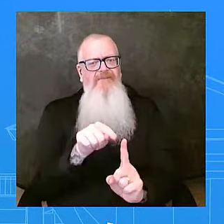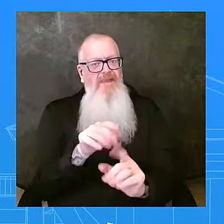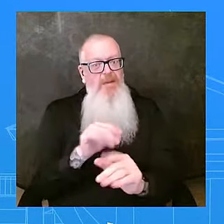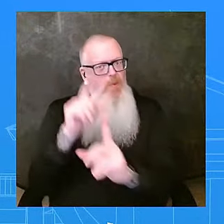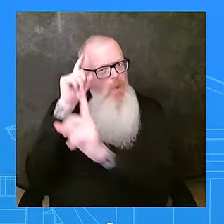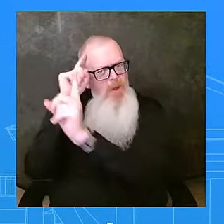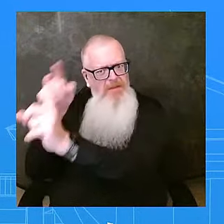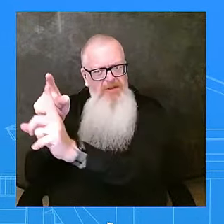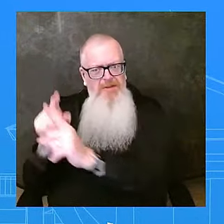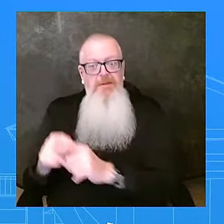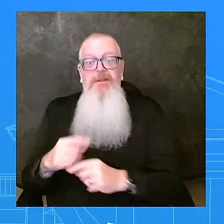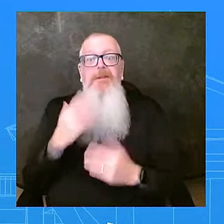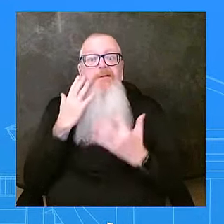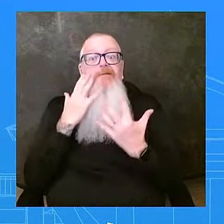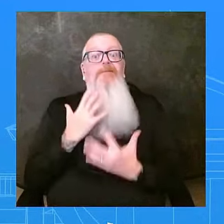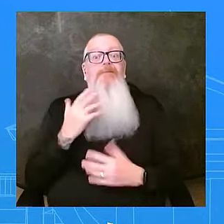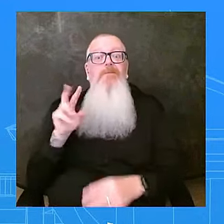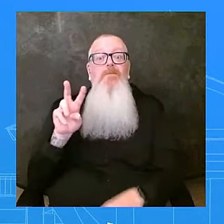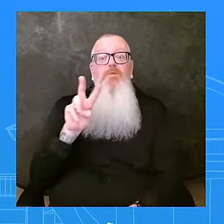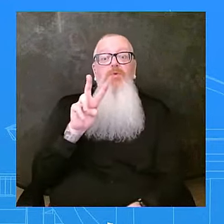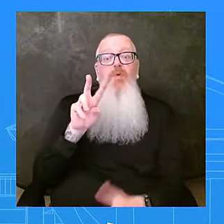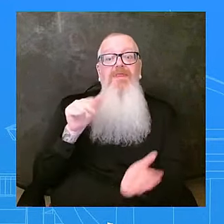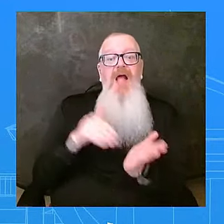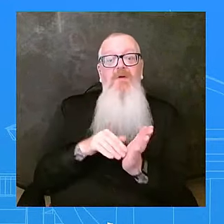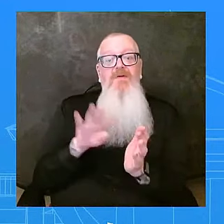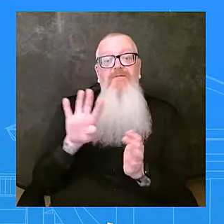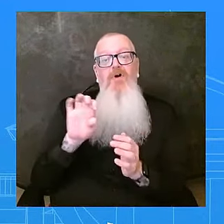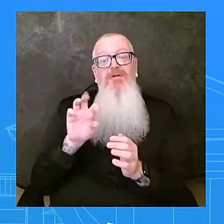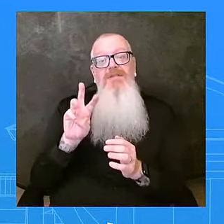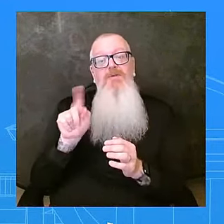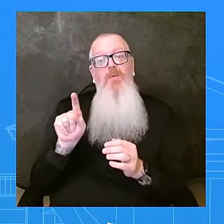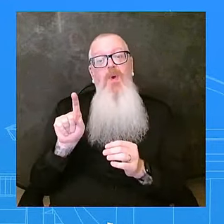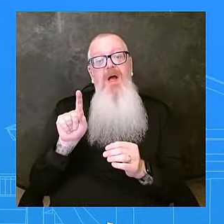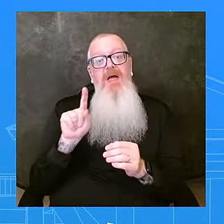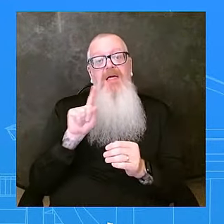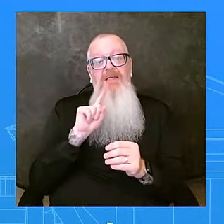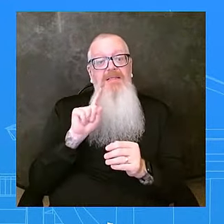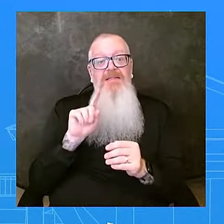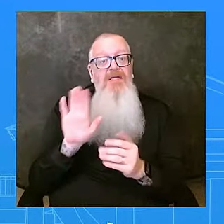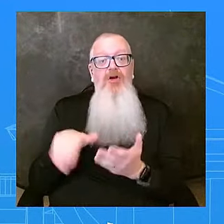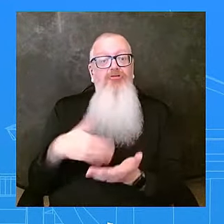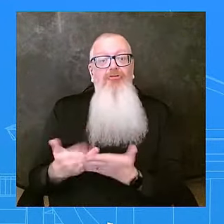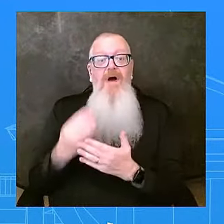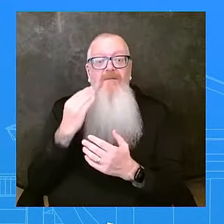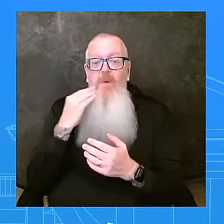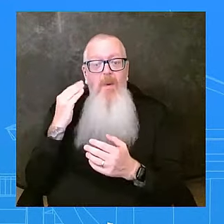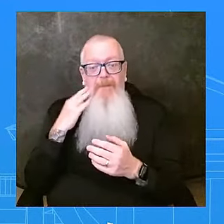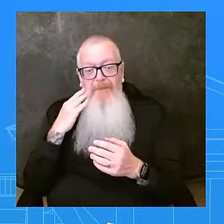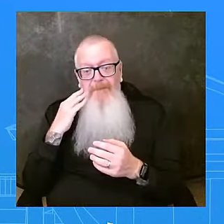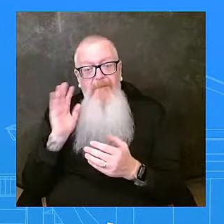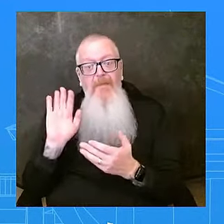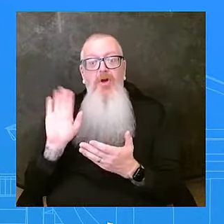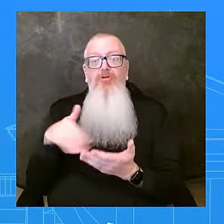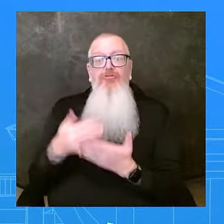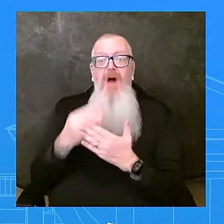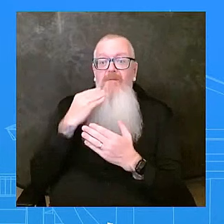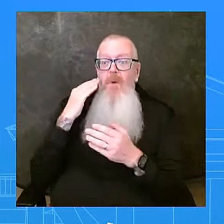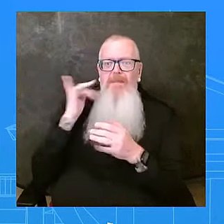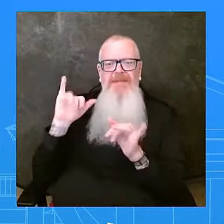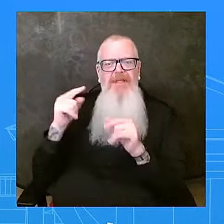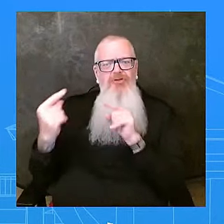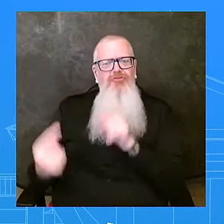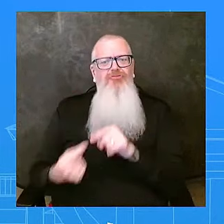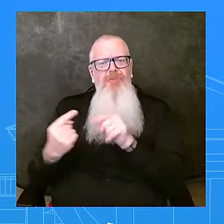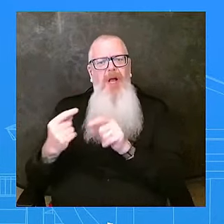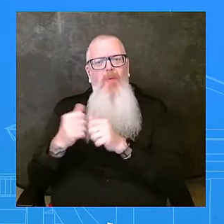2,461 of them did not make it home. And many of those who did still struggle with the wounds of war, seen and unseen. As the